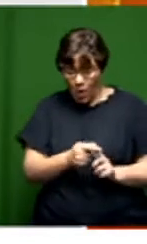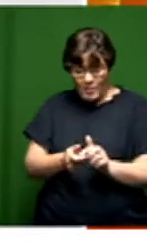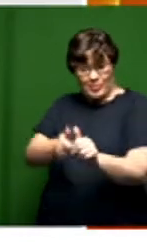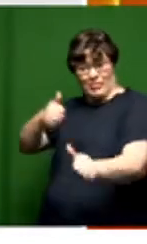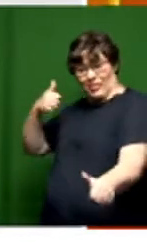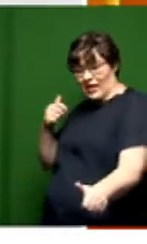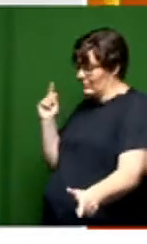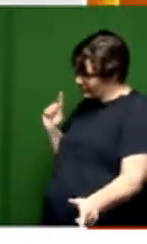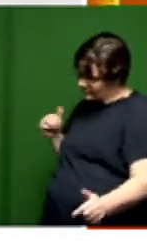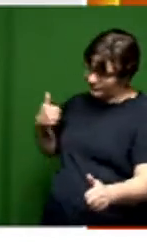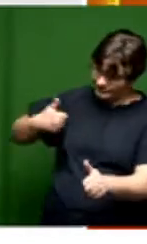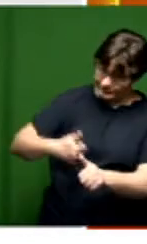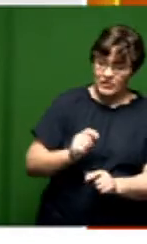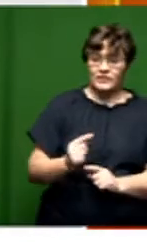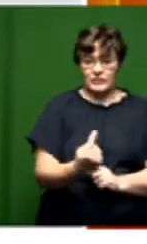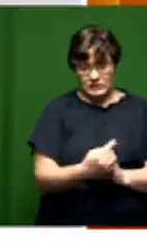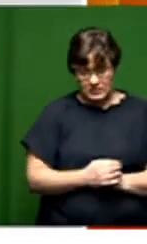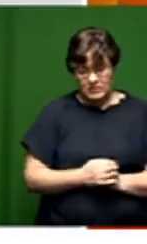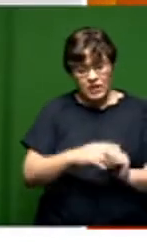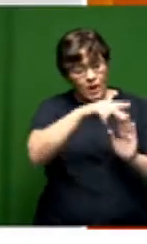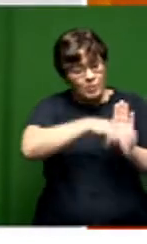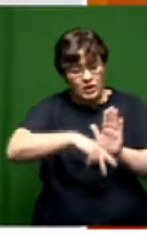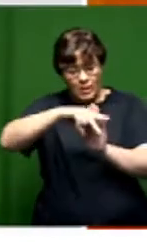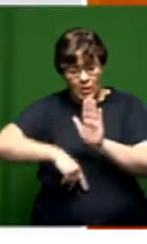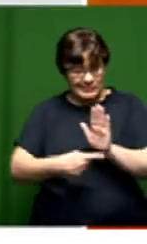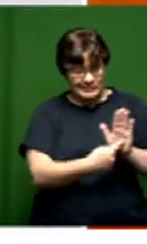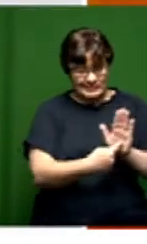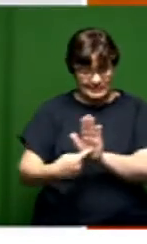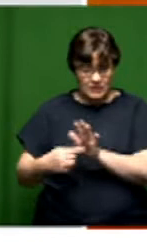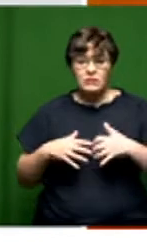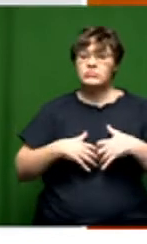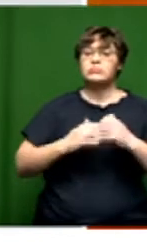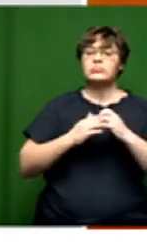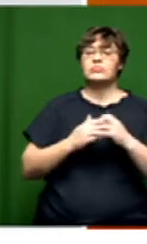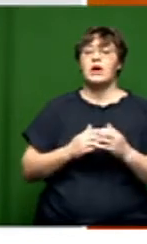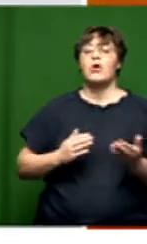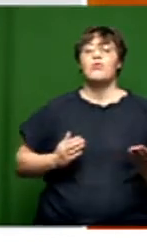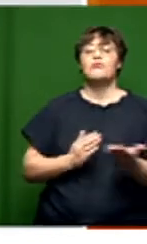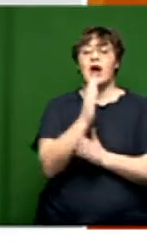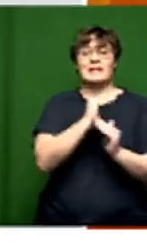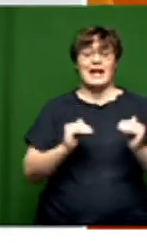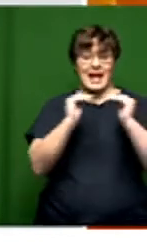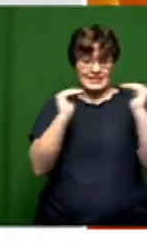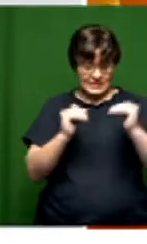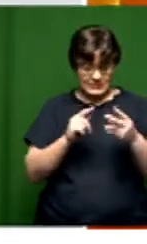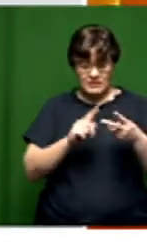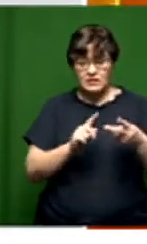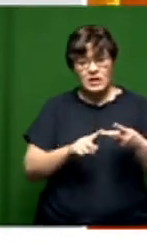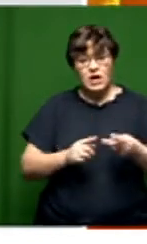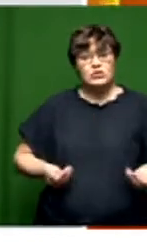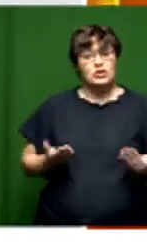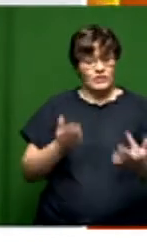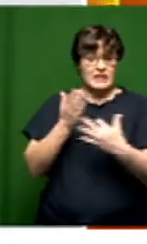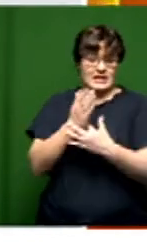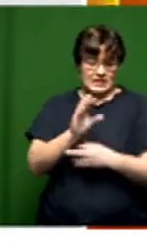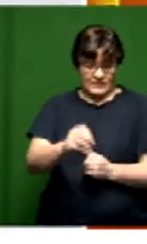What happens is that sometimes the policies give a strong ground for equal rights and for access to services. However, when